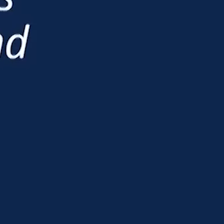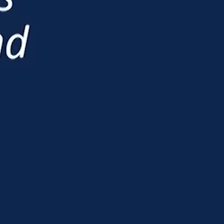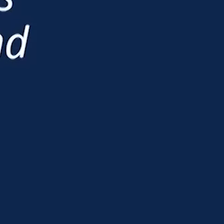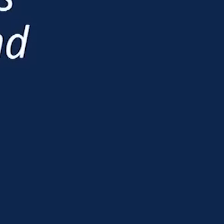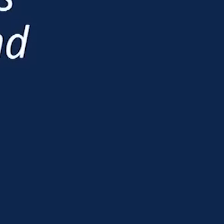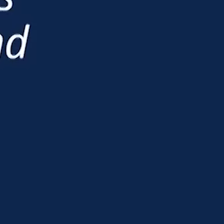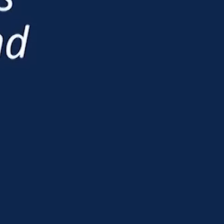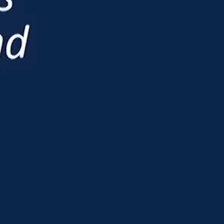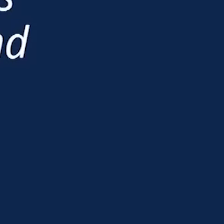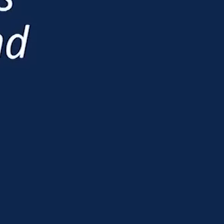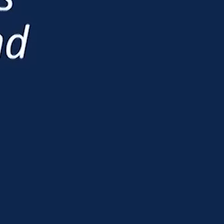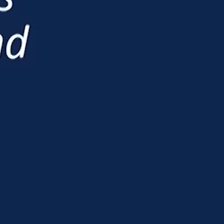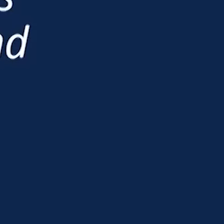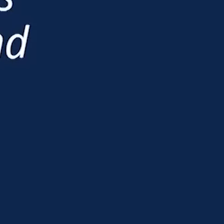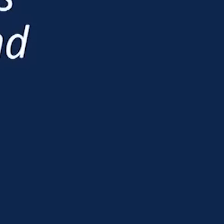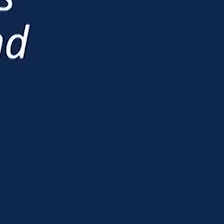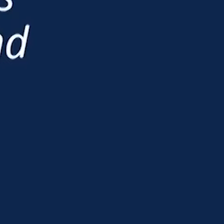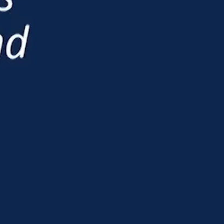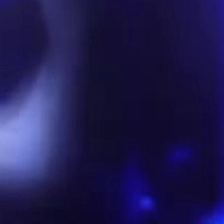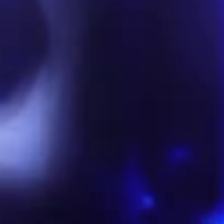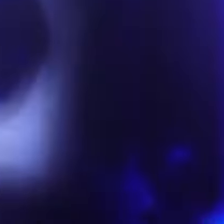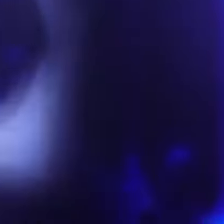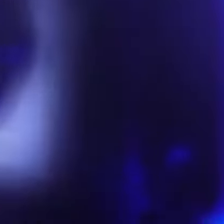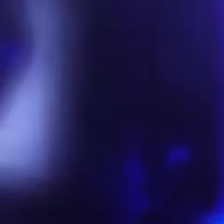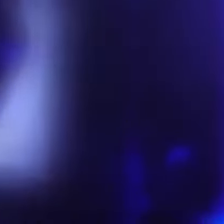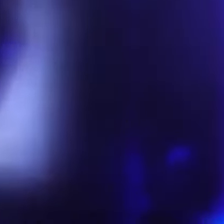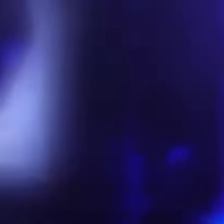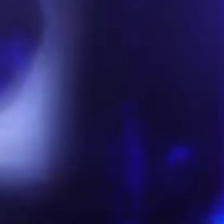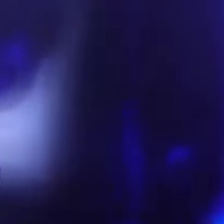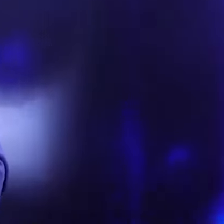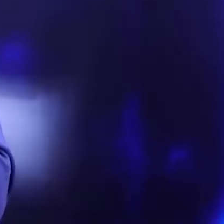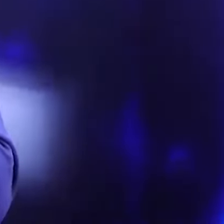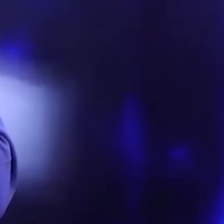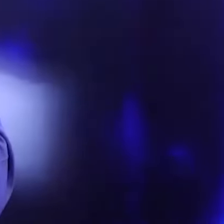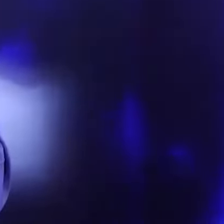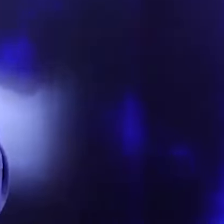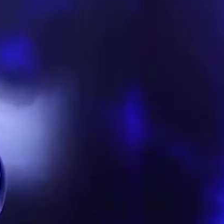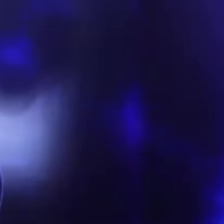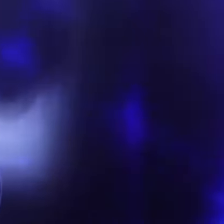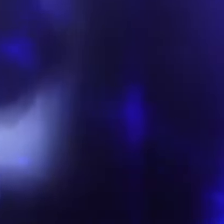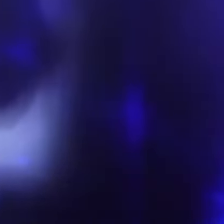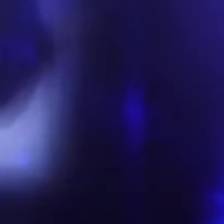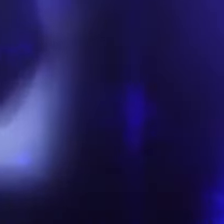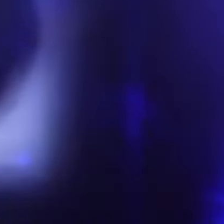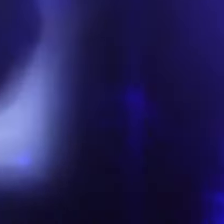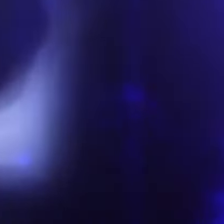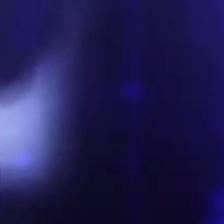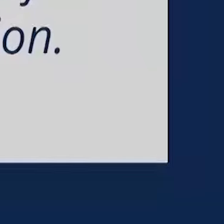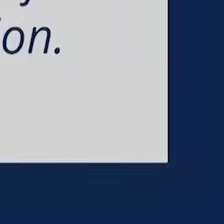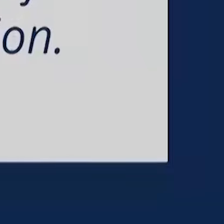part of the confession is you confess to someone or the perceived